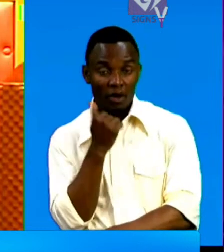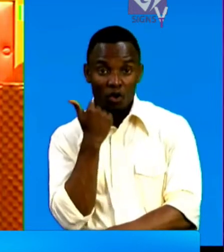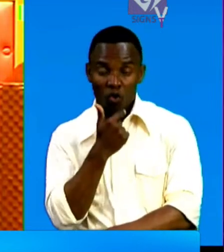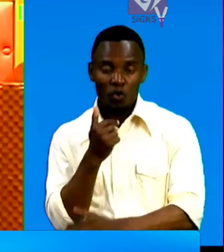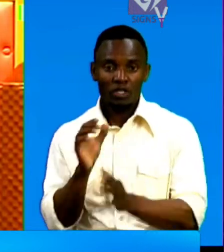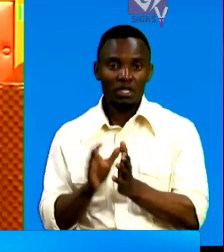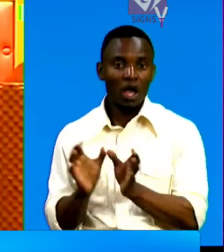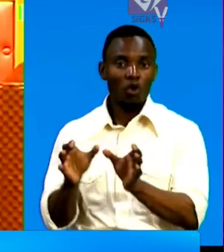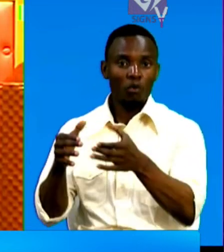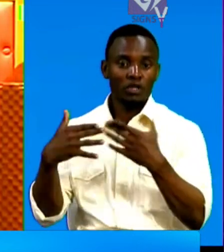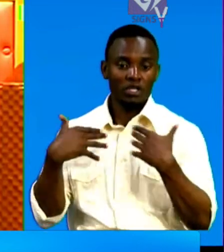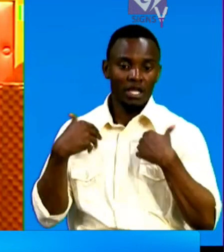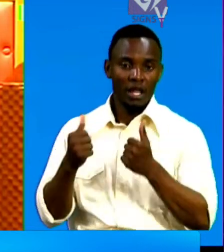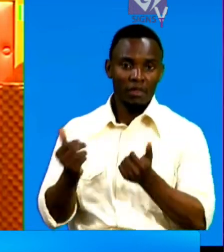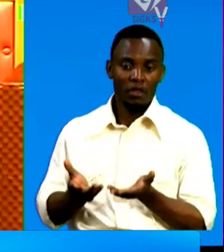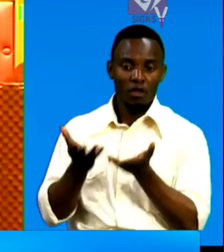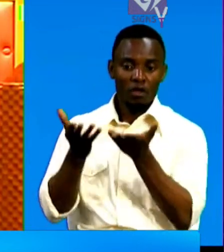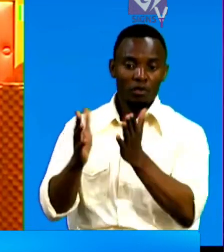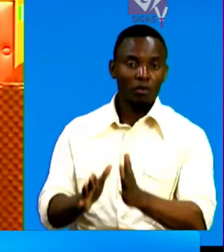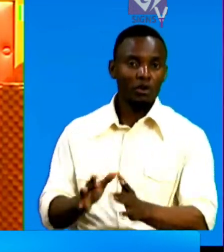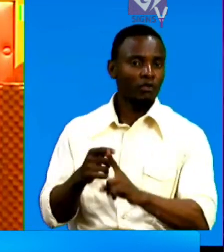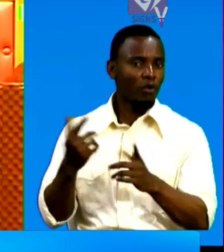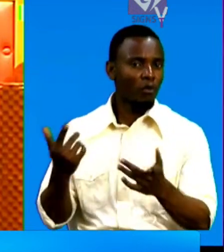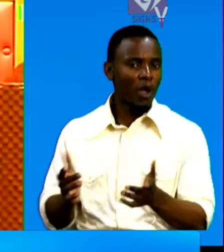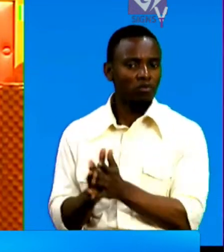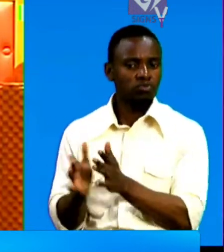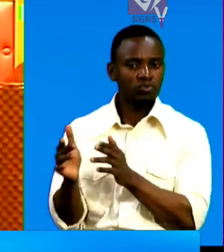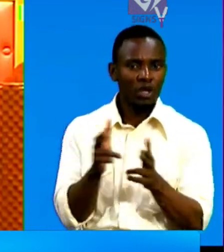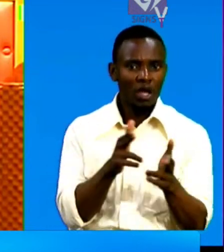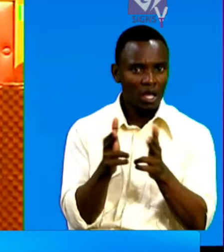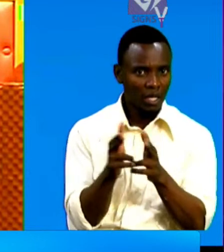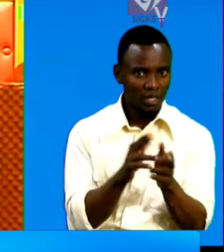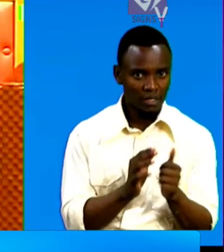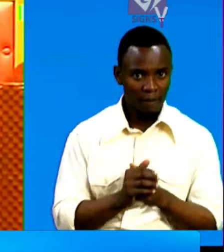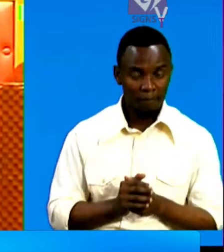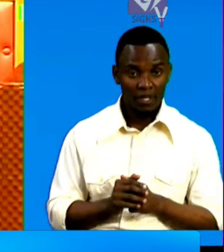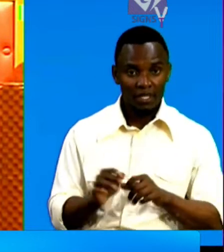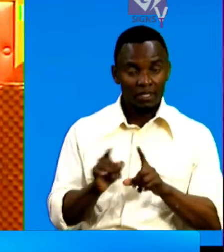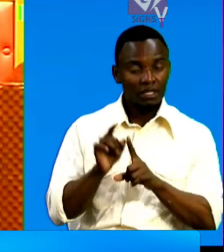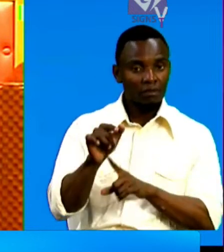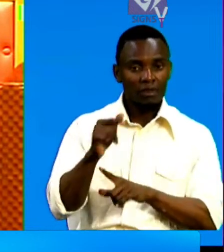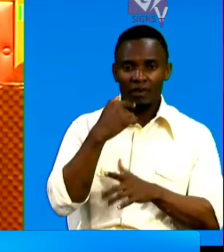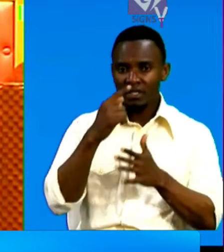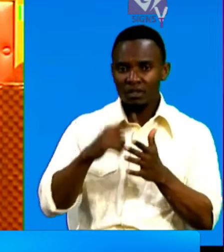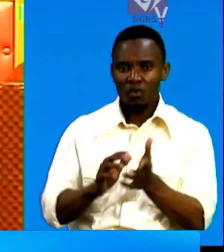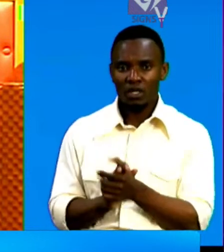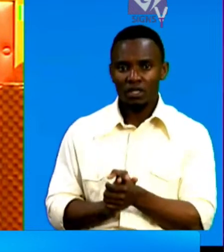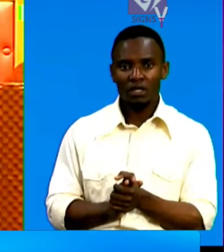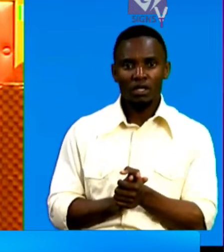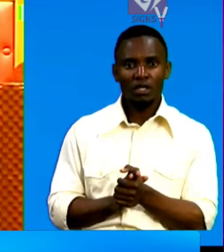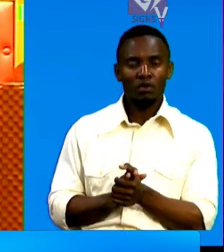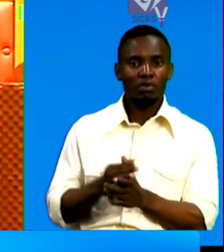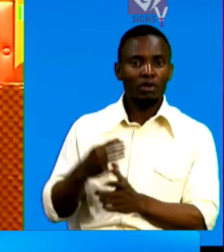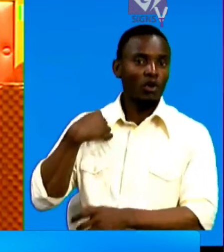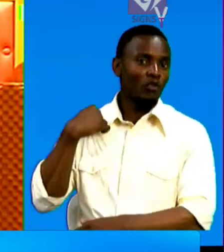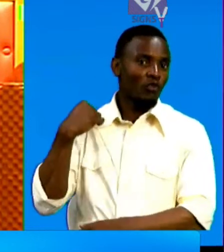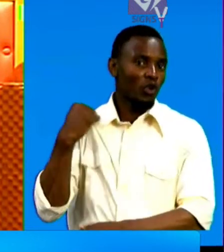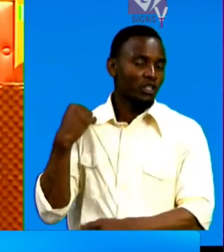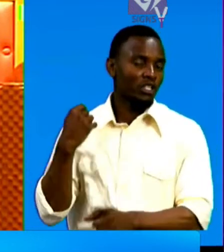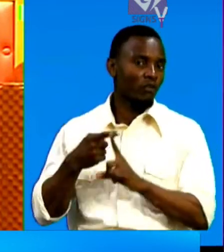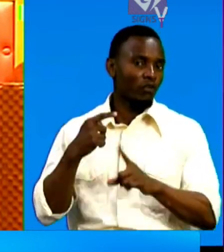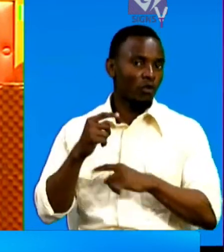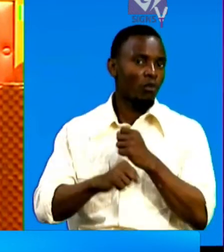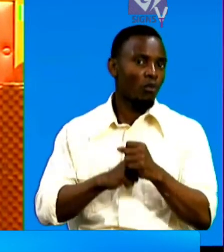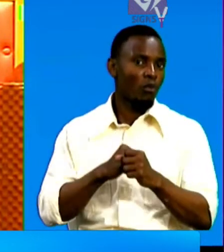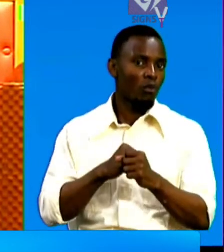in Garissa, yesterday, who told me he has been a community health promoter, health volunteer since